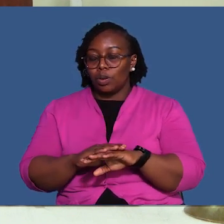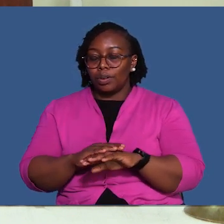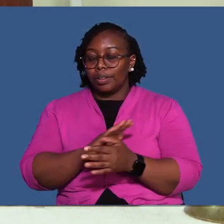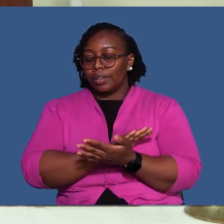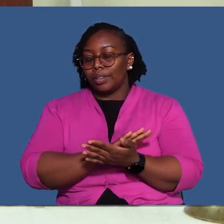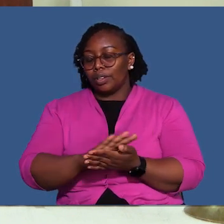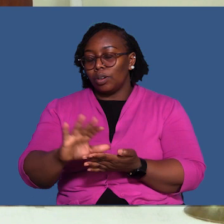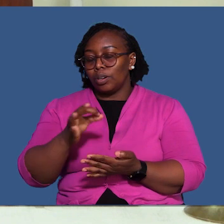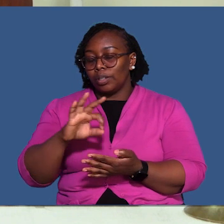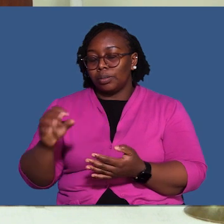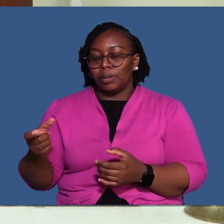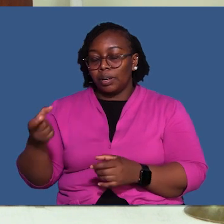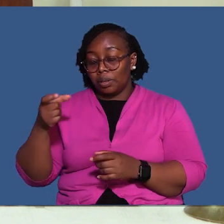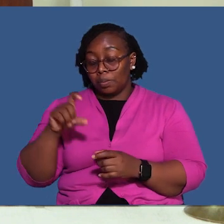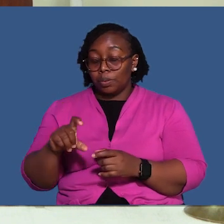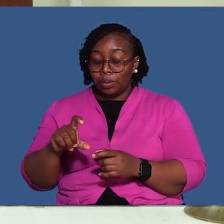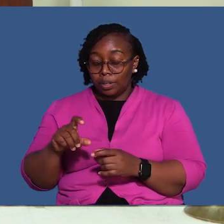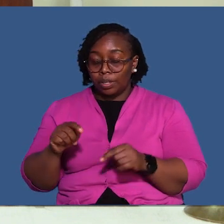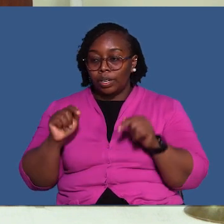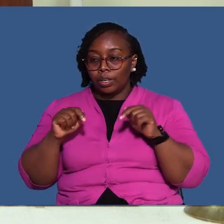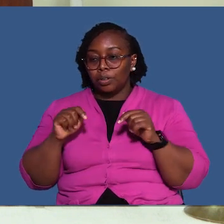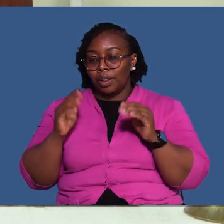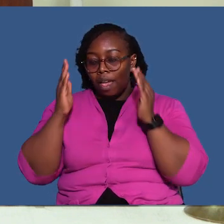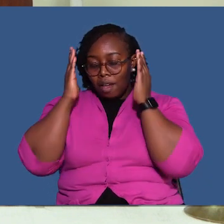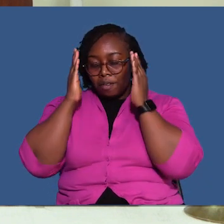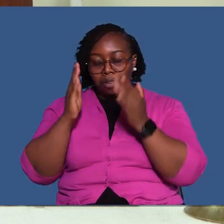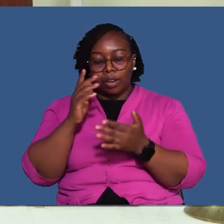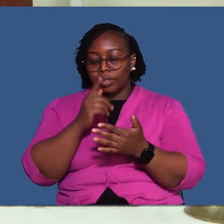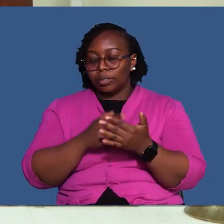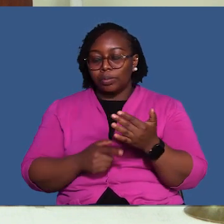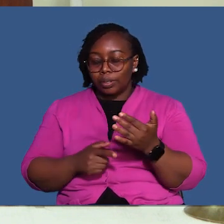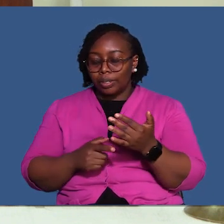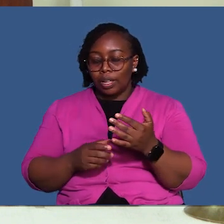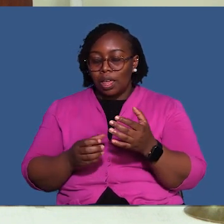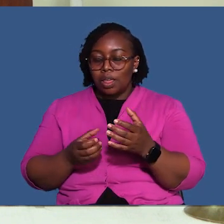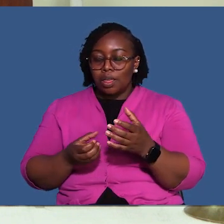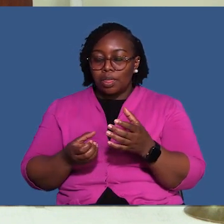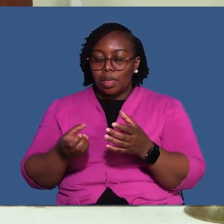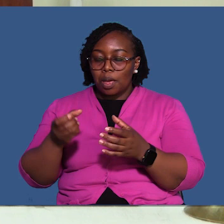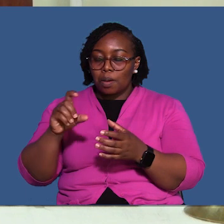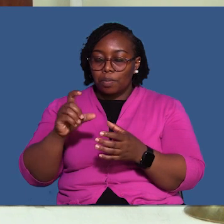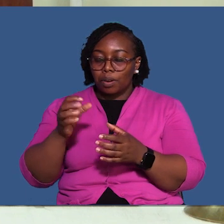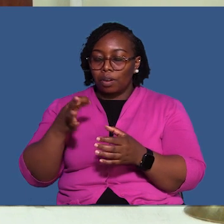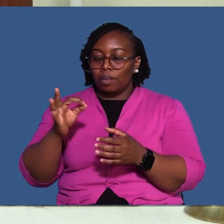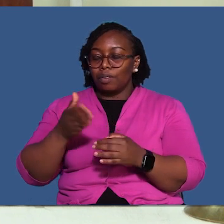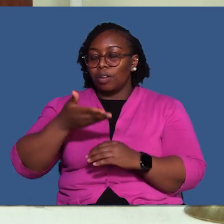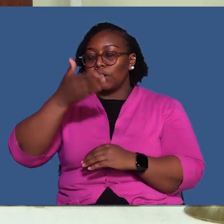divine outpouring. Today looking at the outpouring of God's